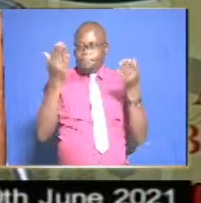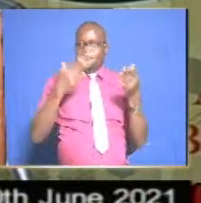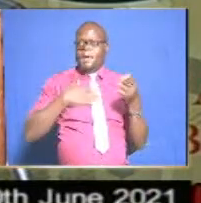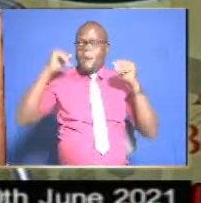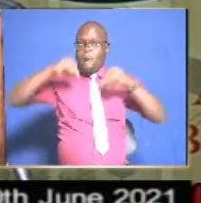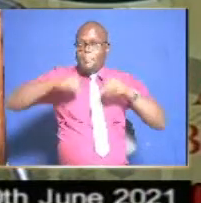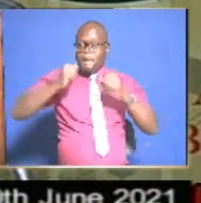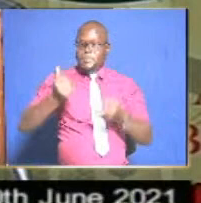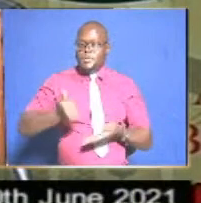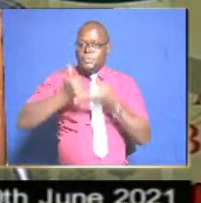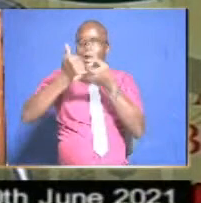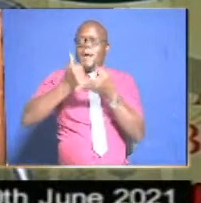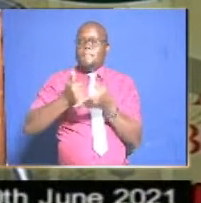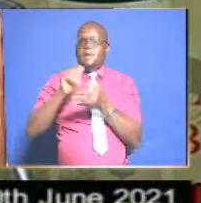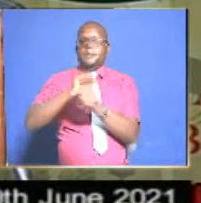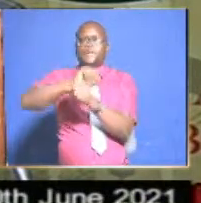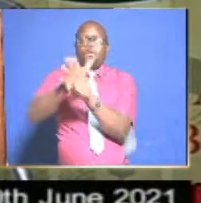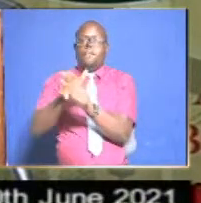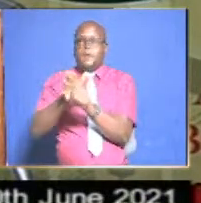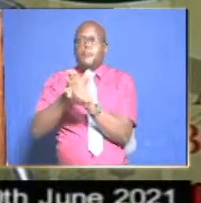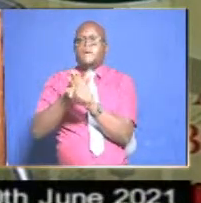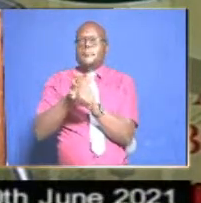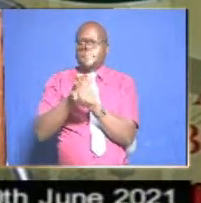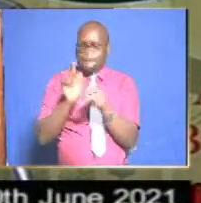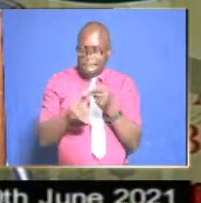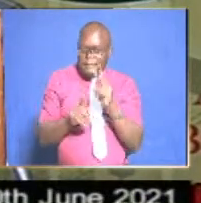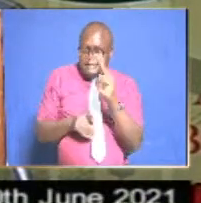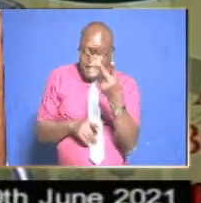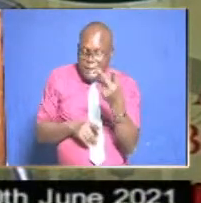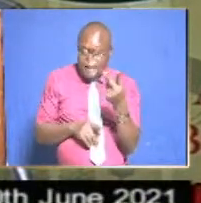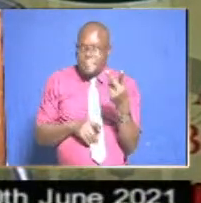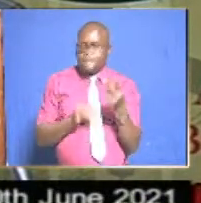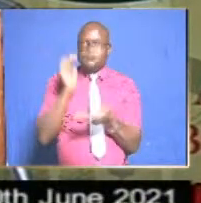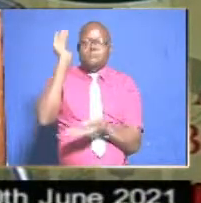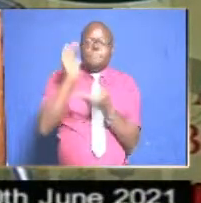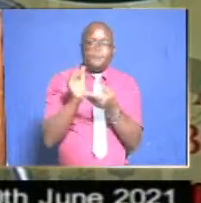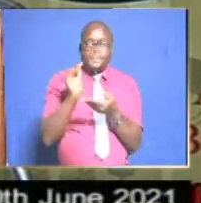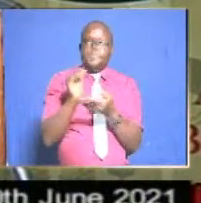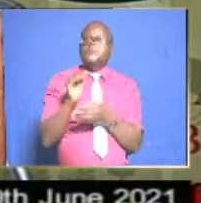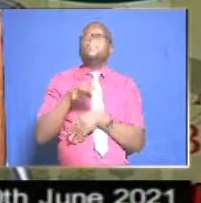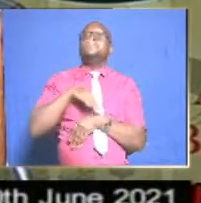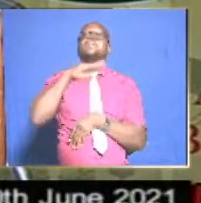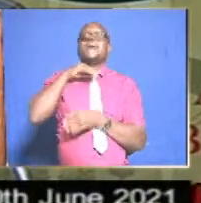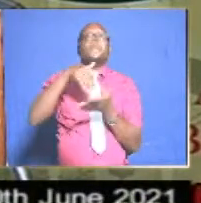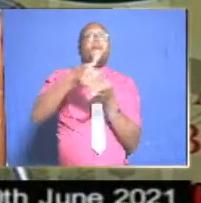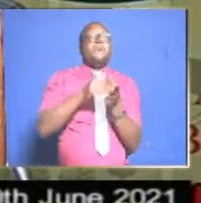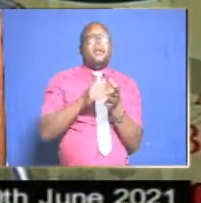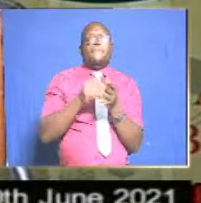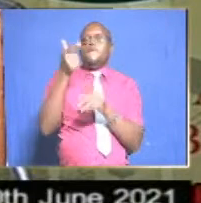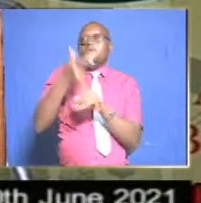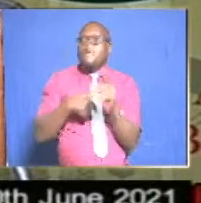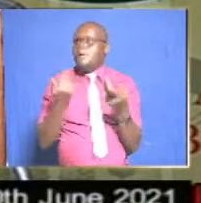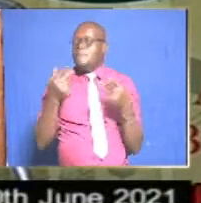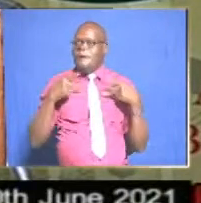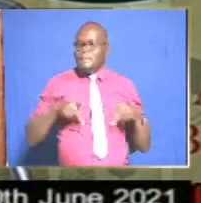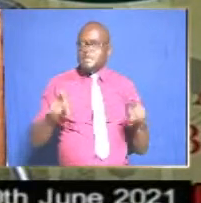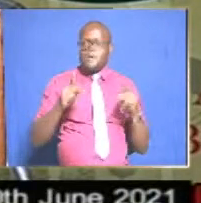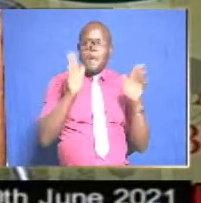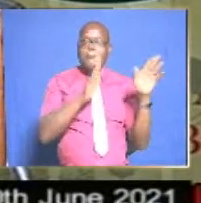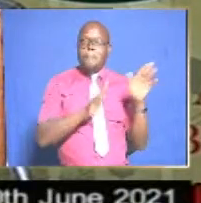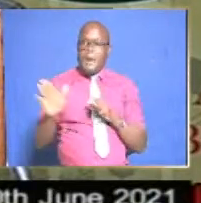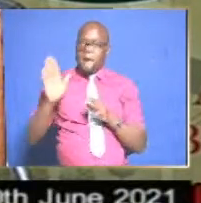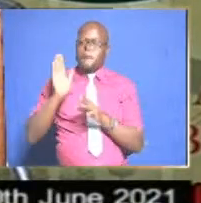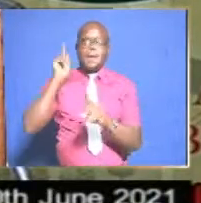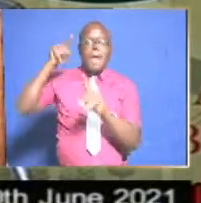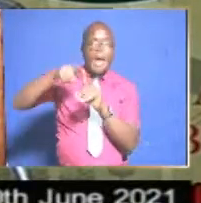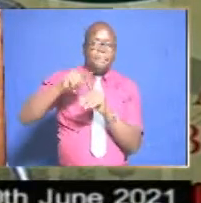to respond to the COVID-19 pandemic, second, reducing debt vulnerabilities through a revenue-driven fiscal consolidation with a view